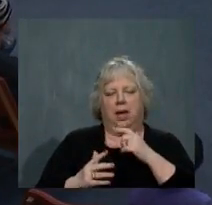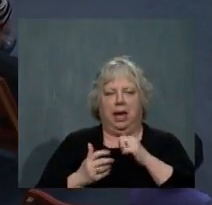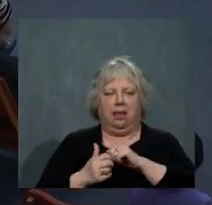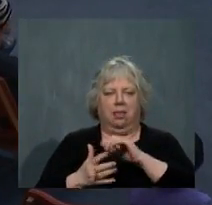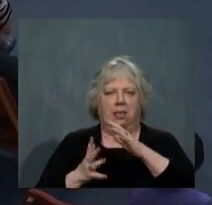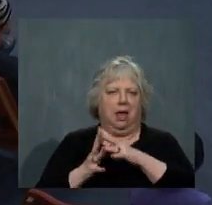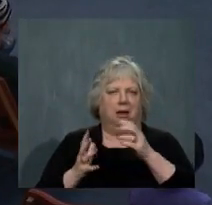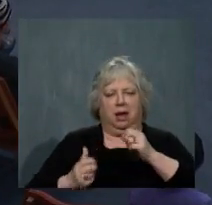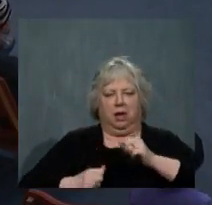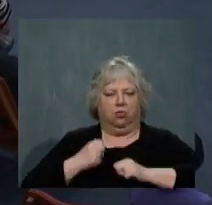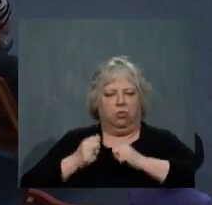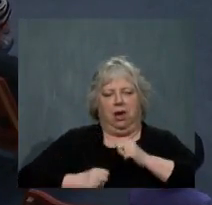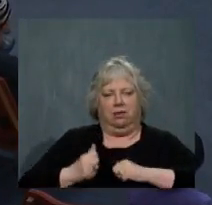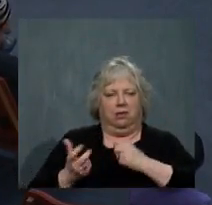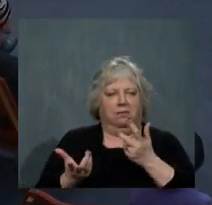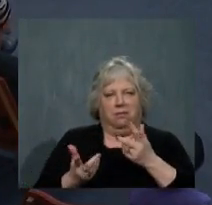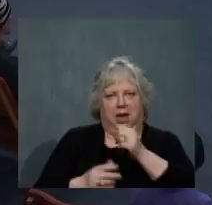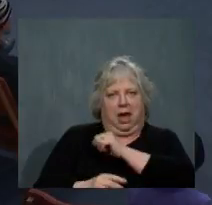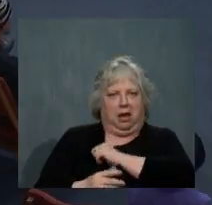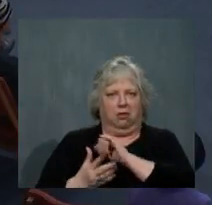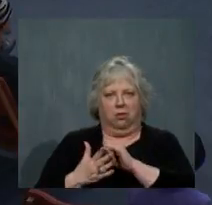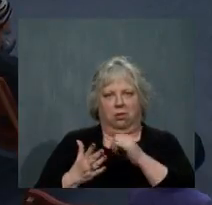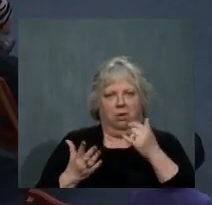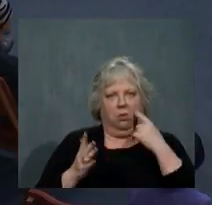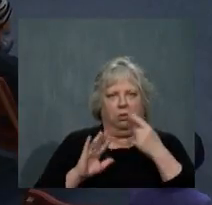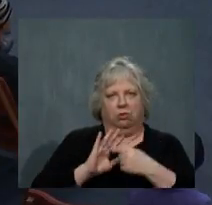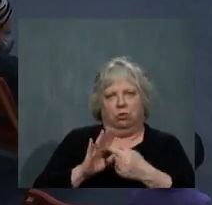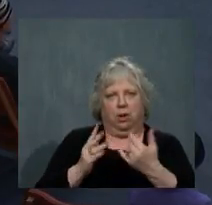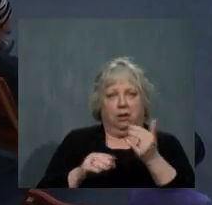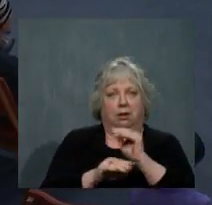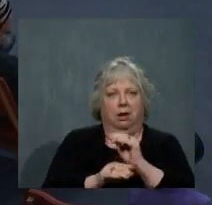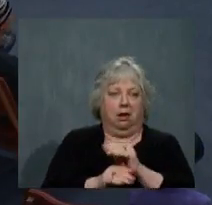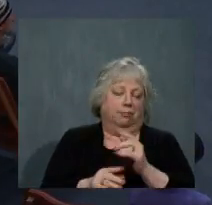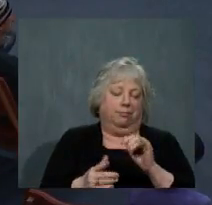couching tonight. That's it for me, Mayor.